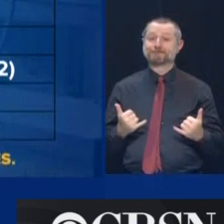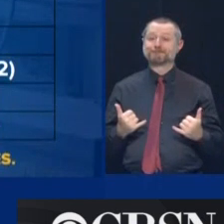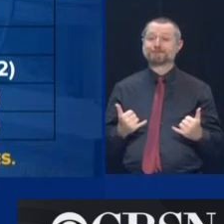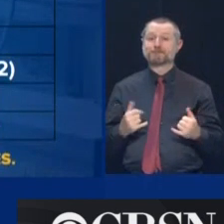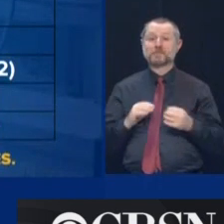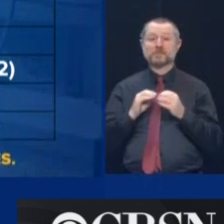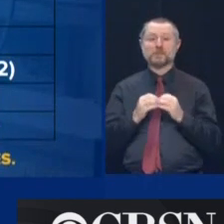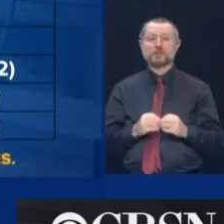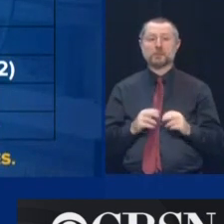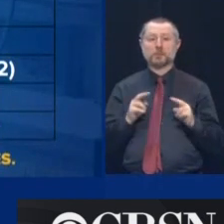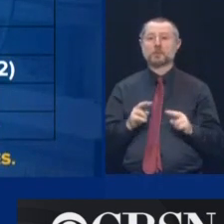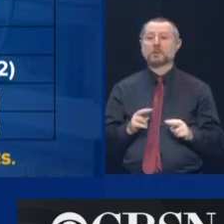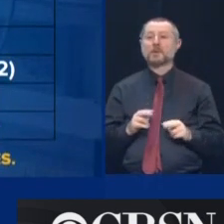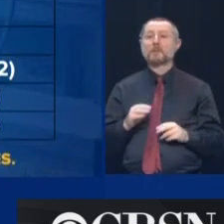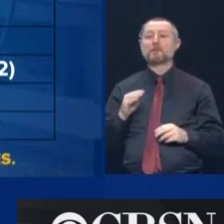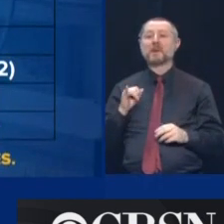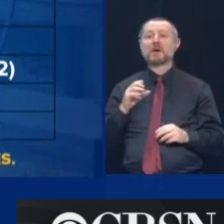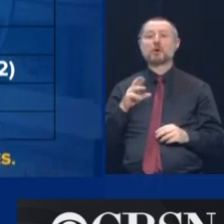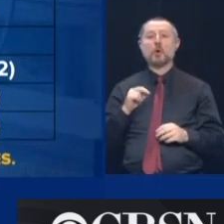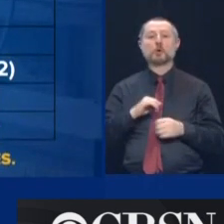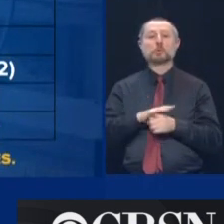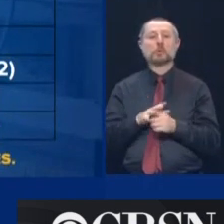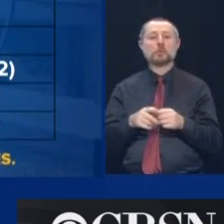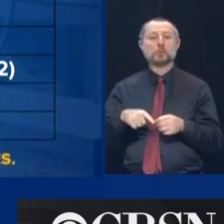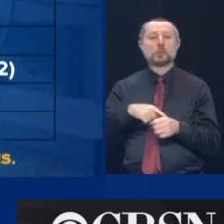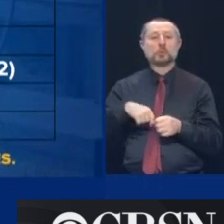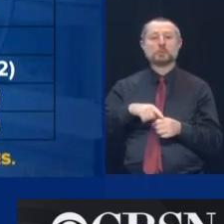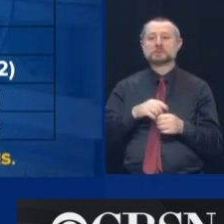the microcluster positivity is 4%.